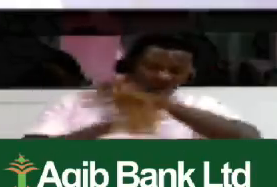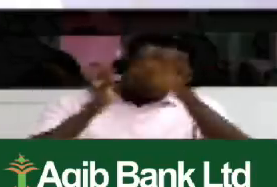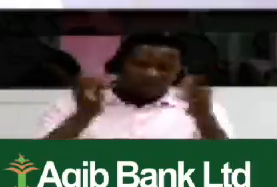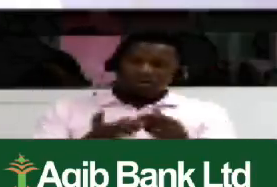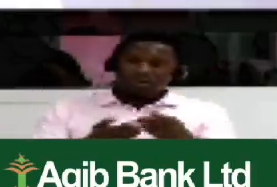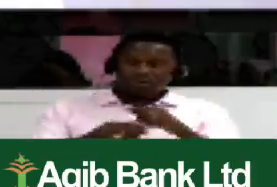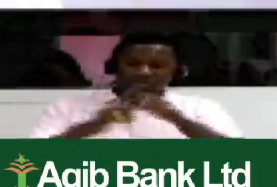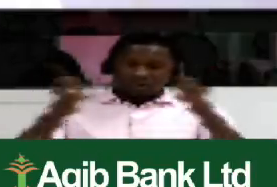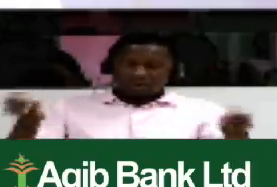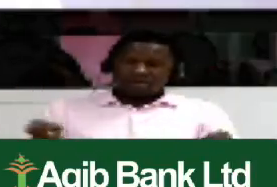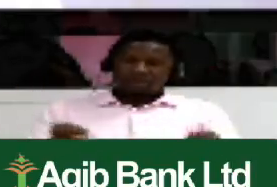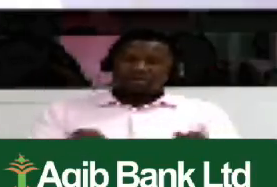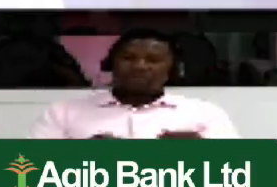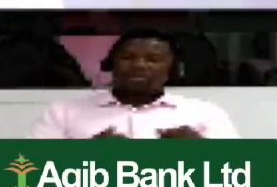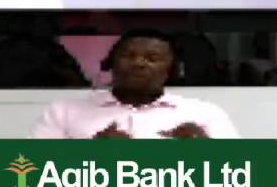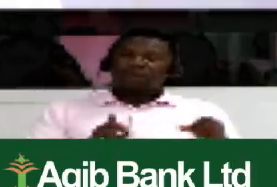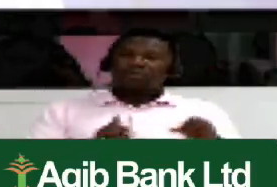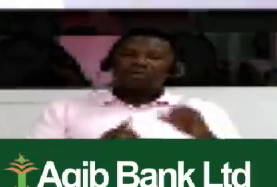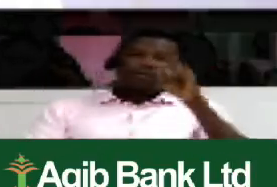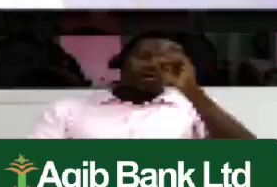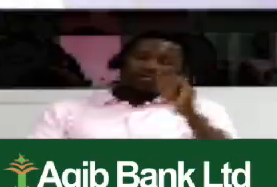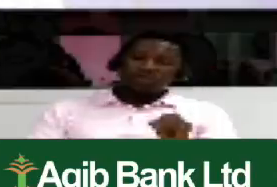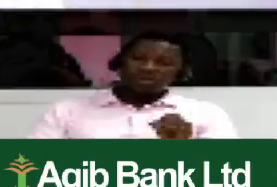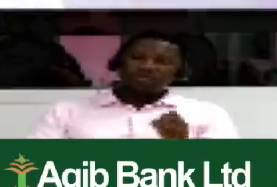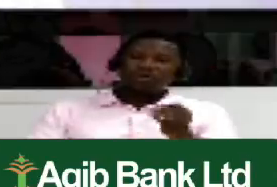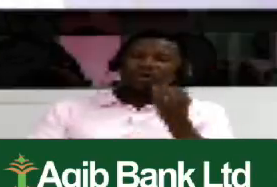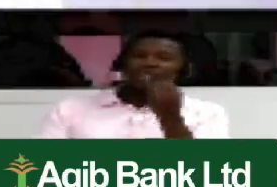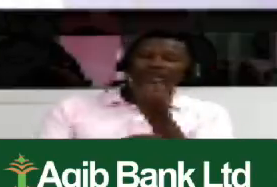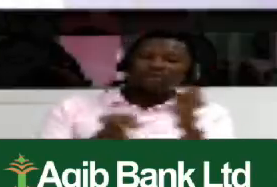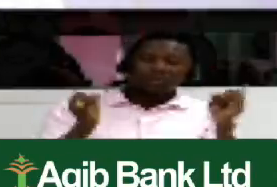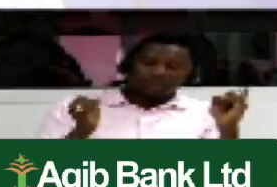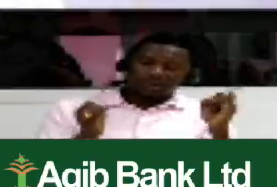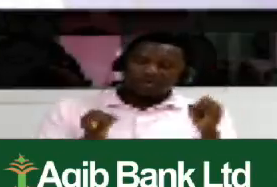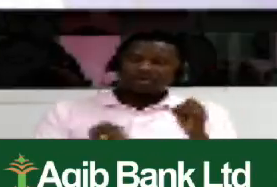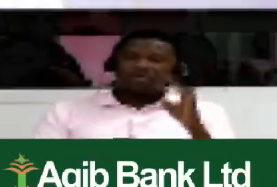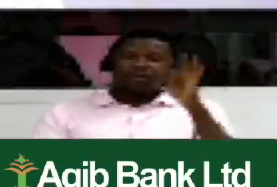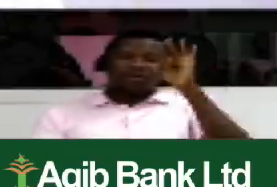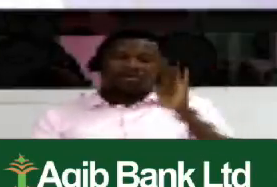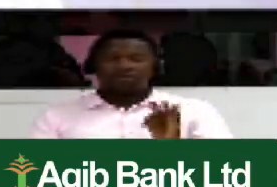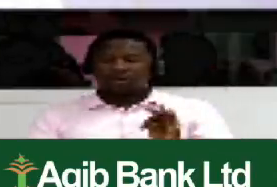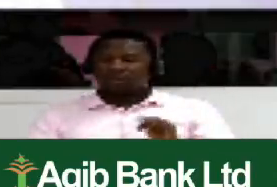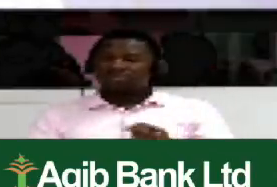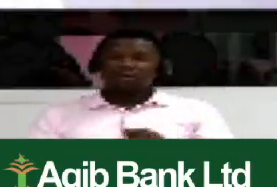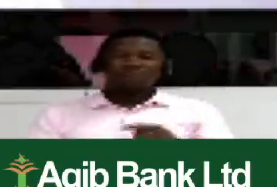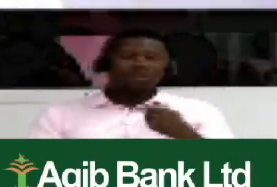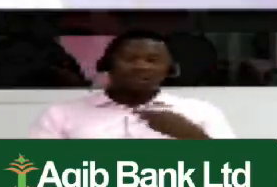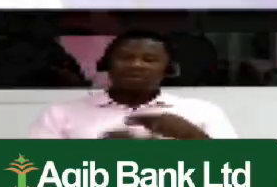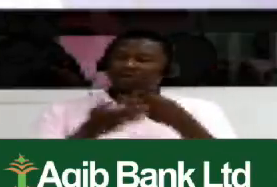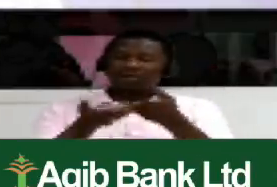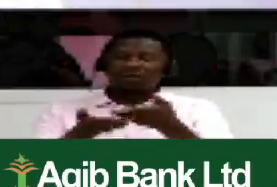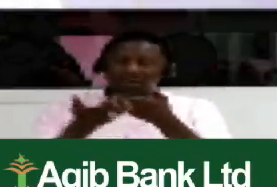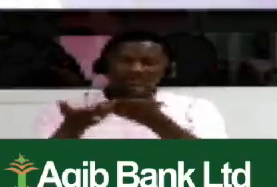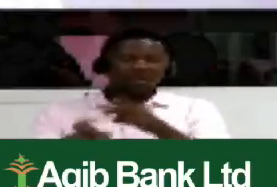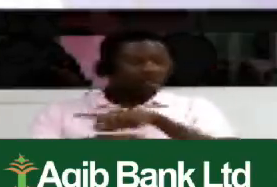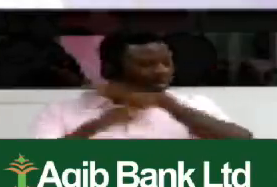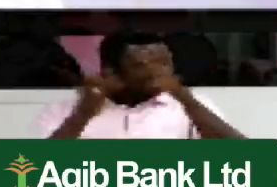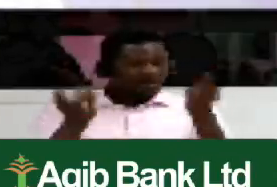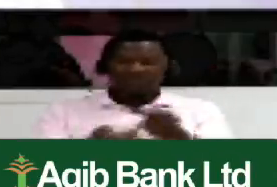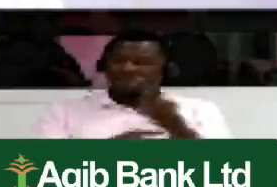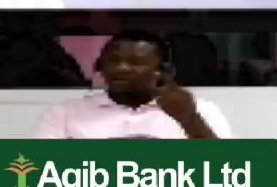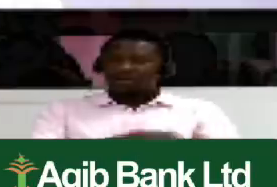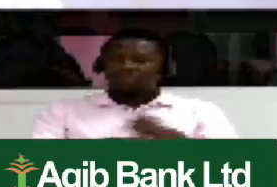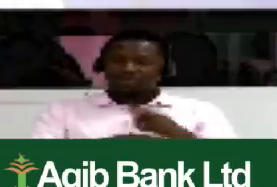Daily Observer, Independent, Foreign. The information minister is always giving all these copies, almost every publication.